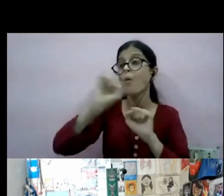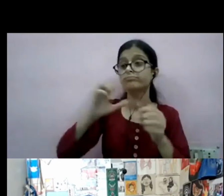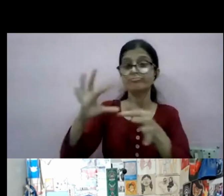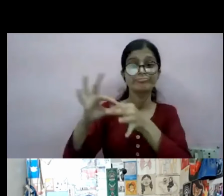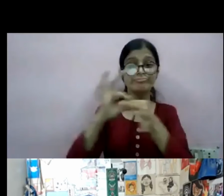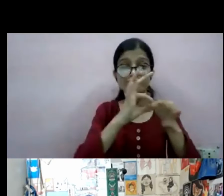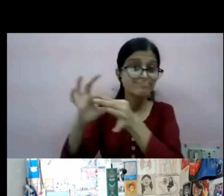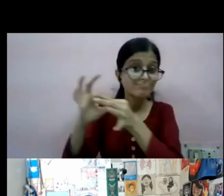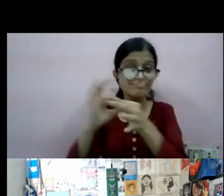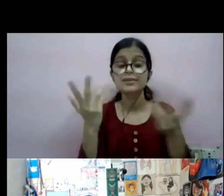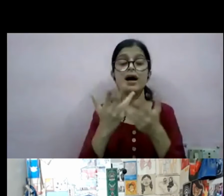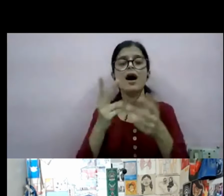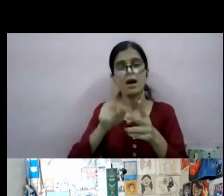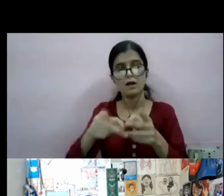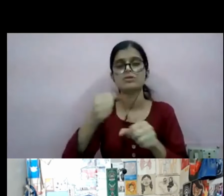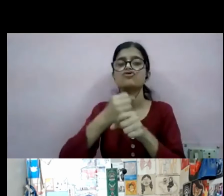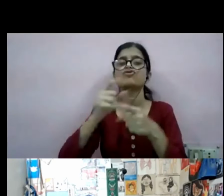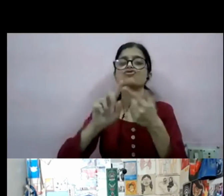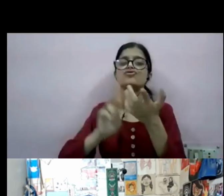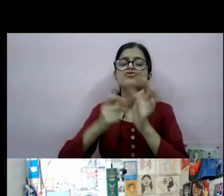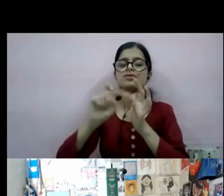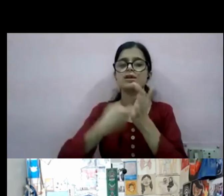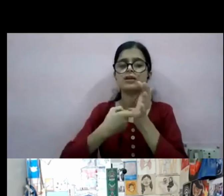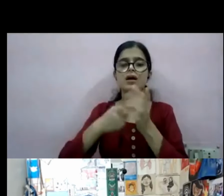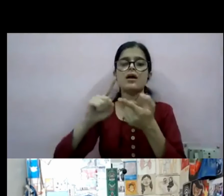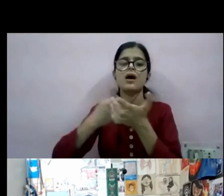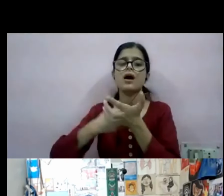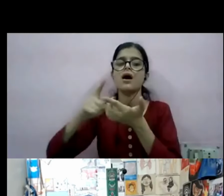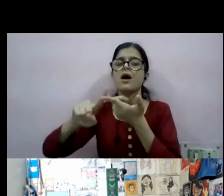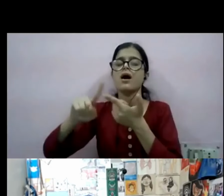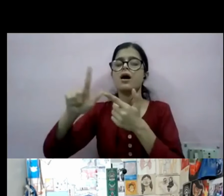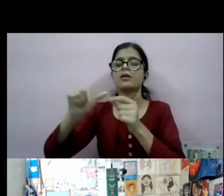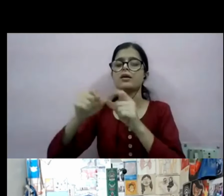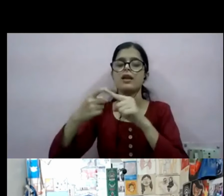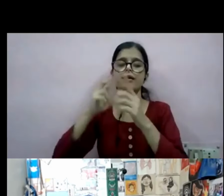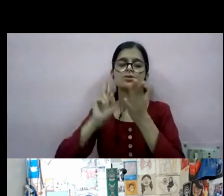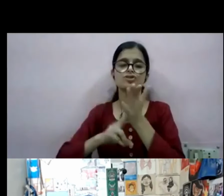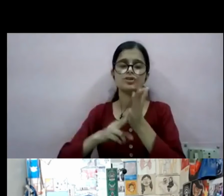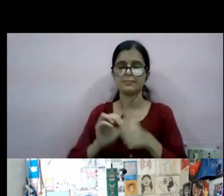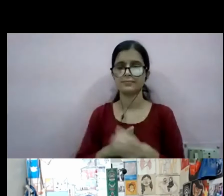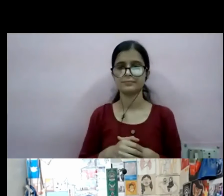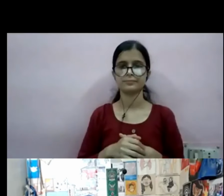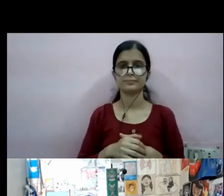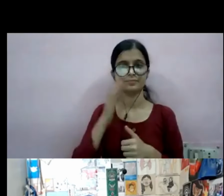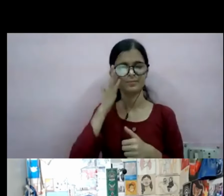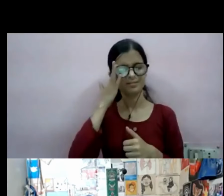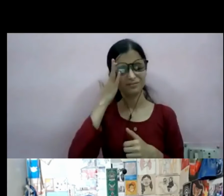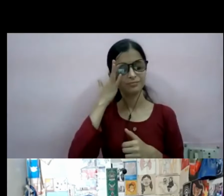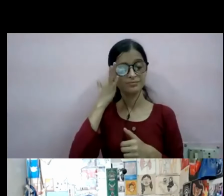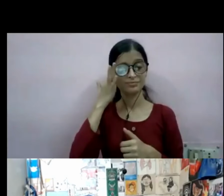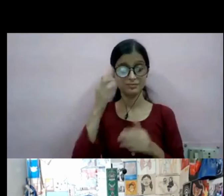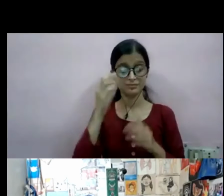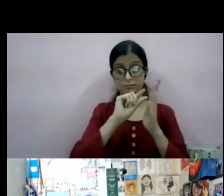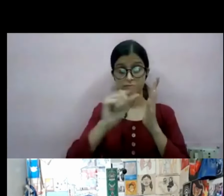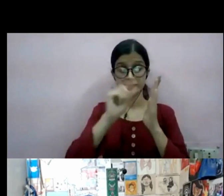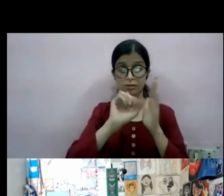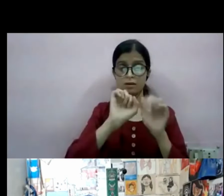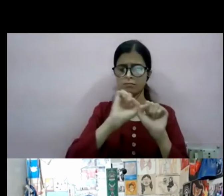to the relations of power between women and men, which are revealed in a range of practices,